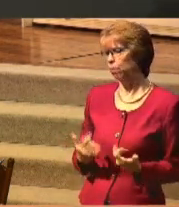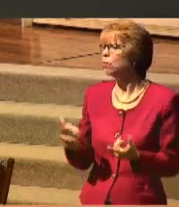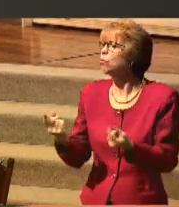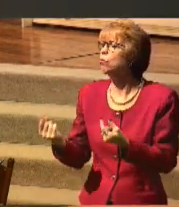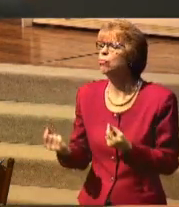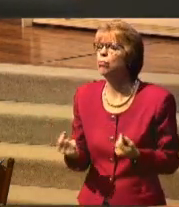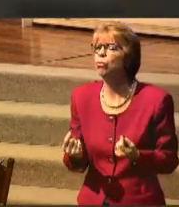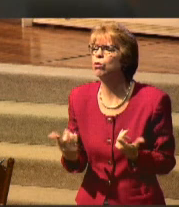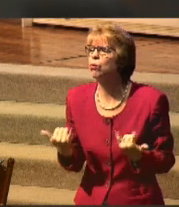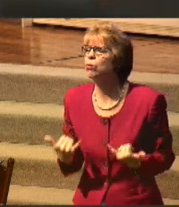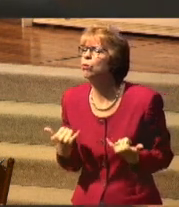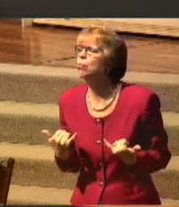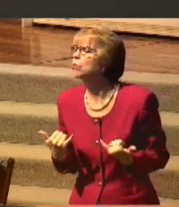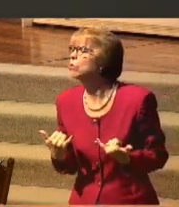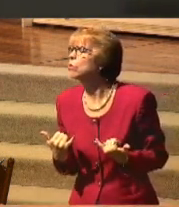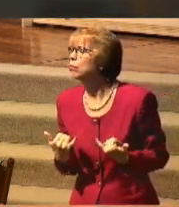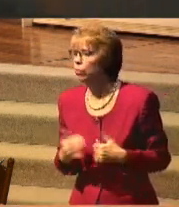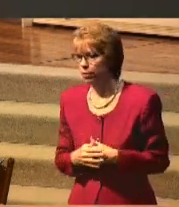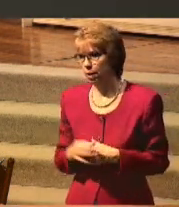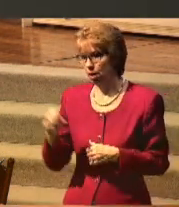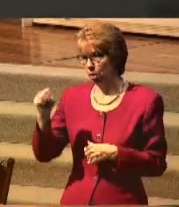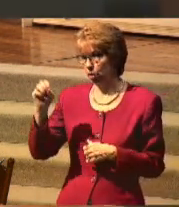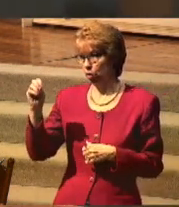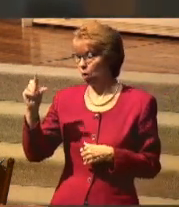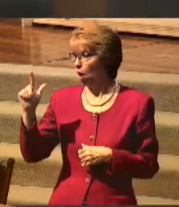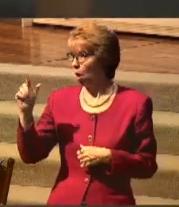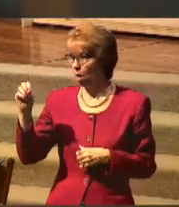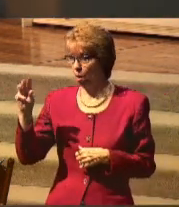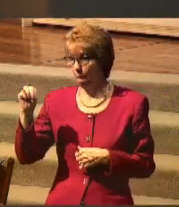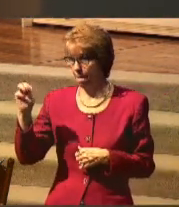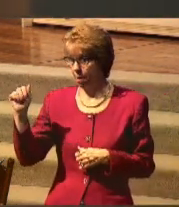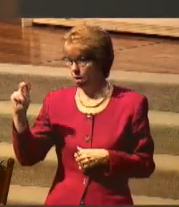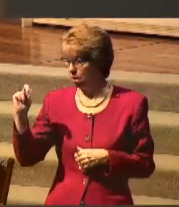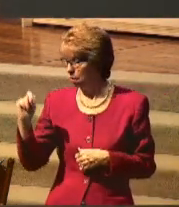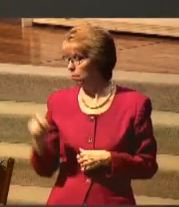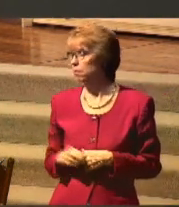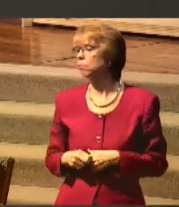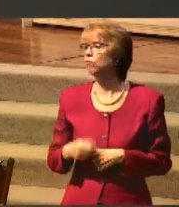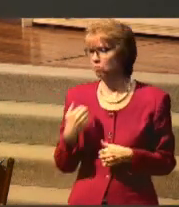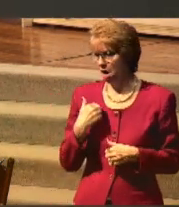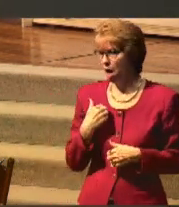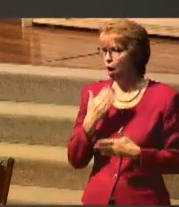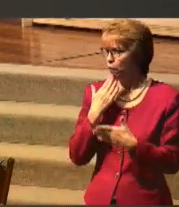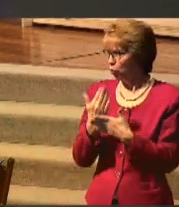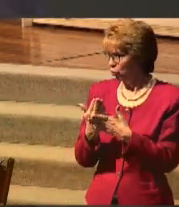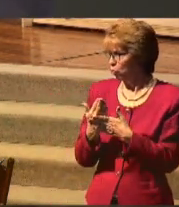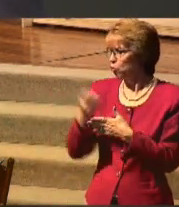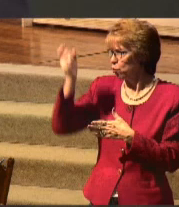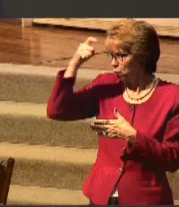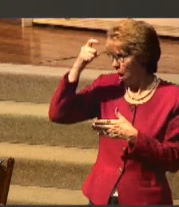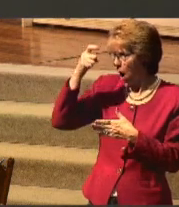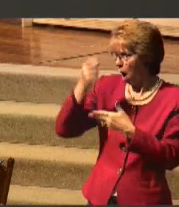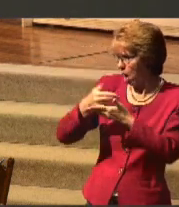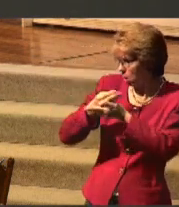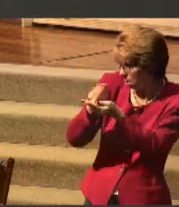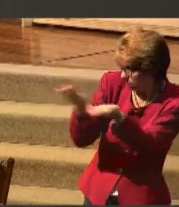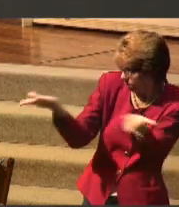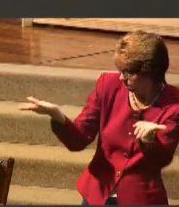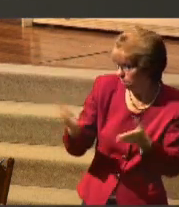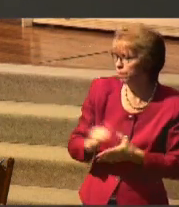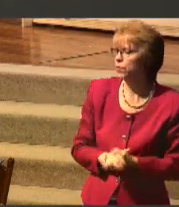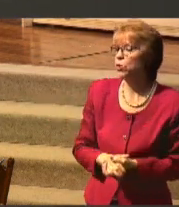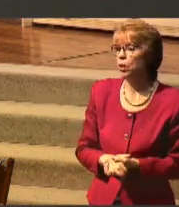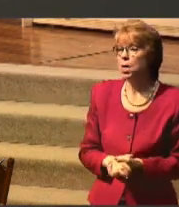today? Solomon, he had some words of wisdom. He said in Ecclesiastes 12:1,